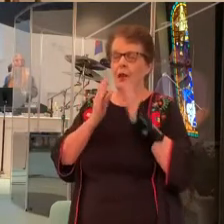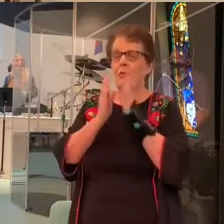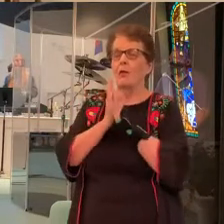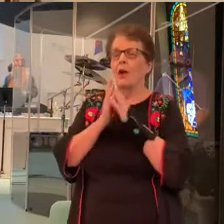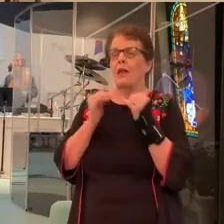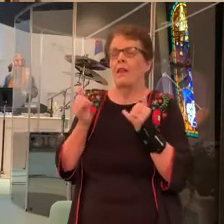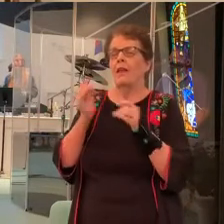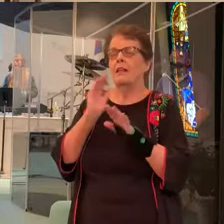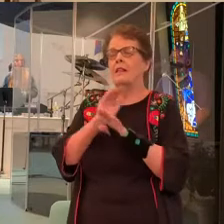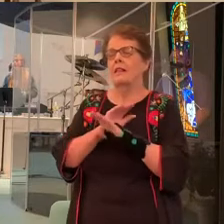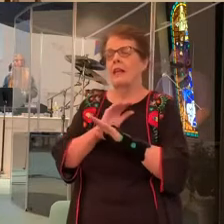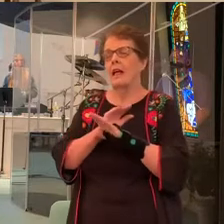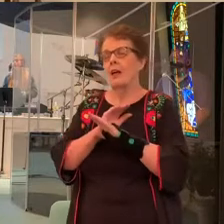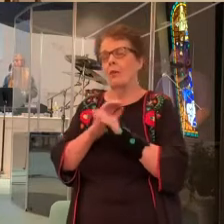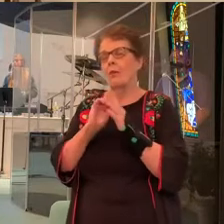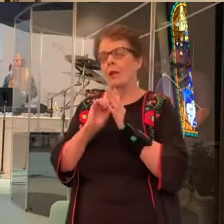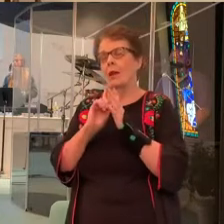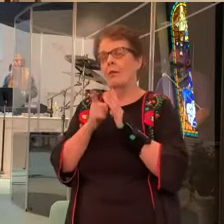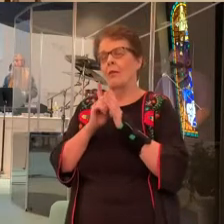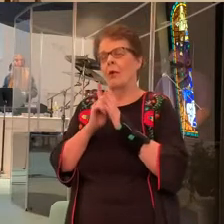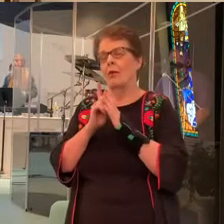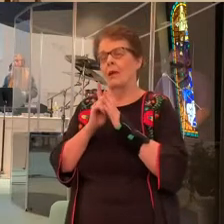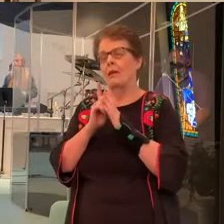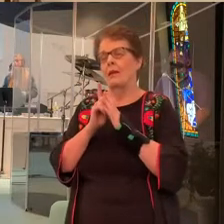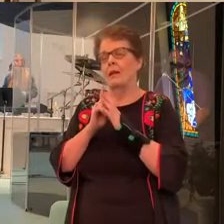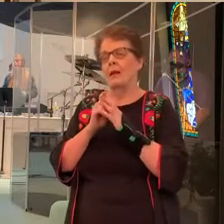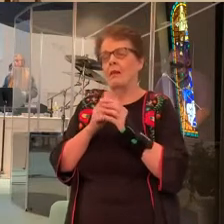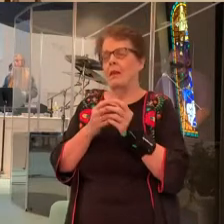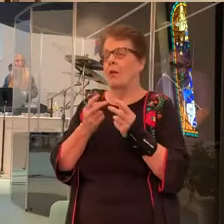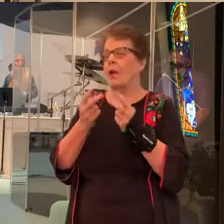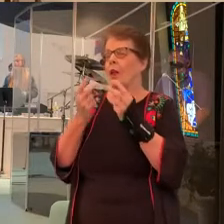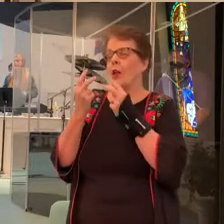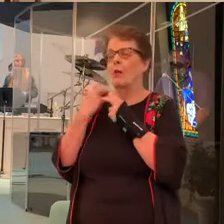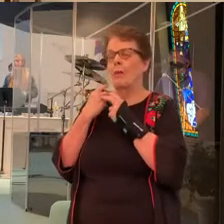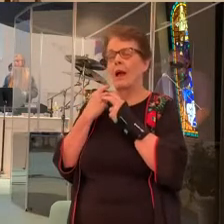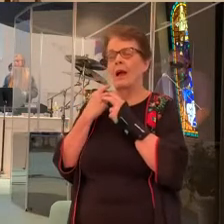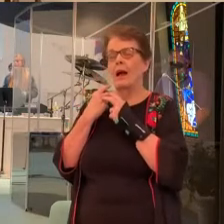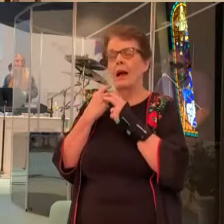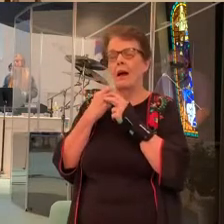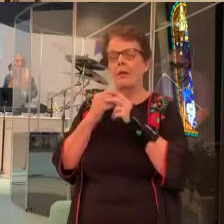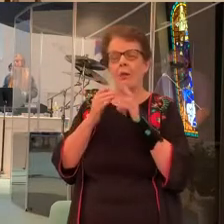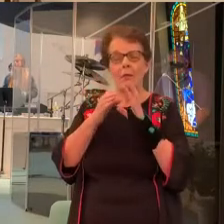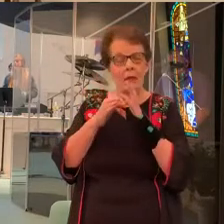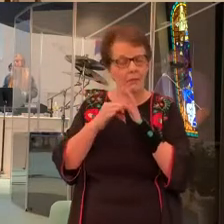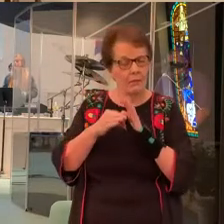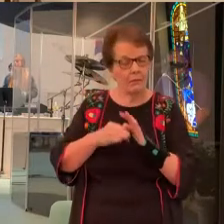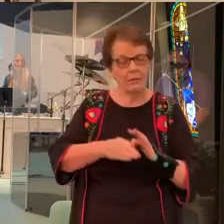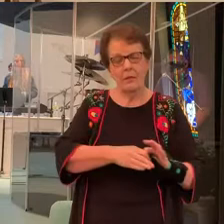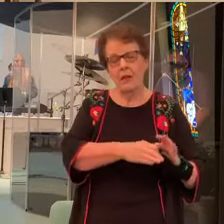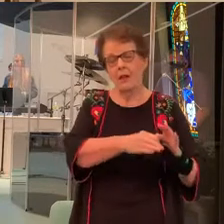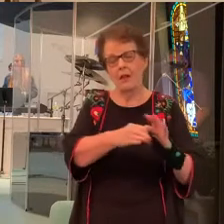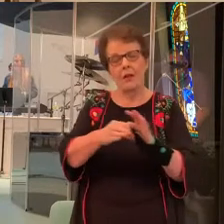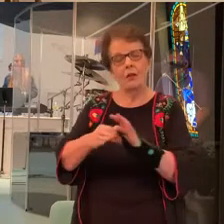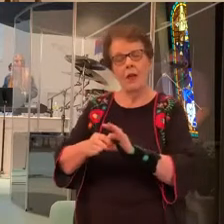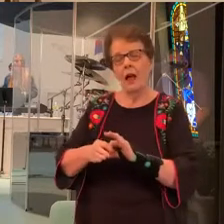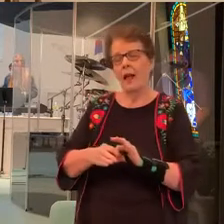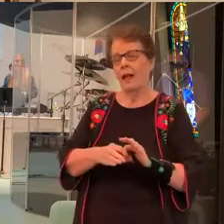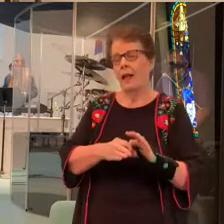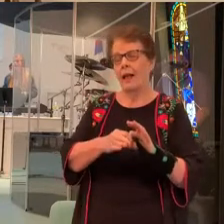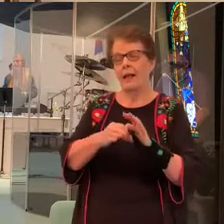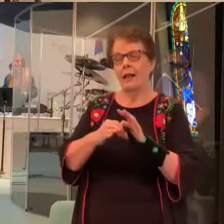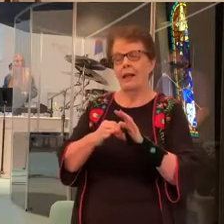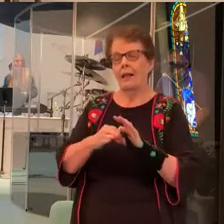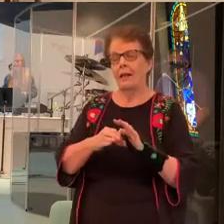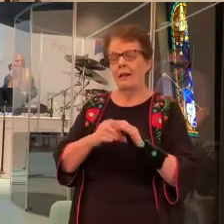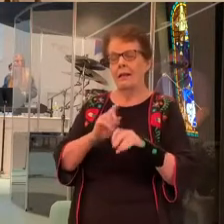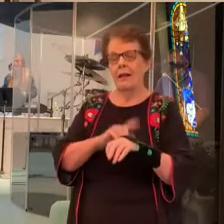on, and it would be a spiritual marker for this church, for the community, for those that gather, remembering that you met with us in a